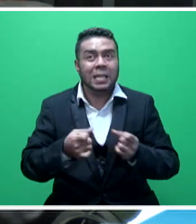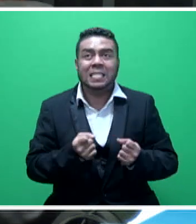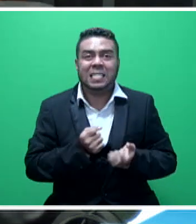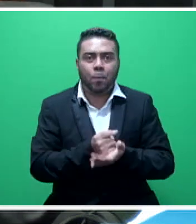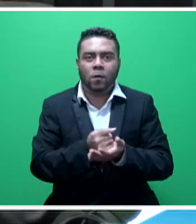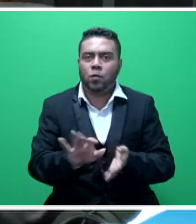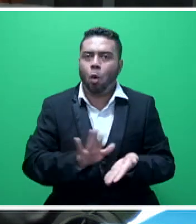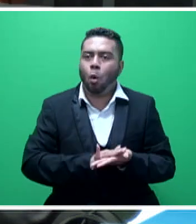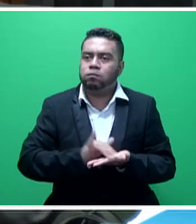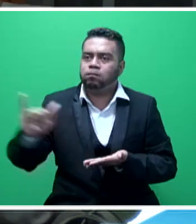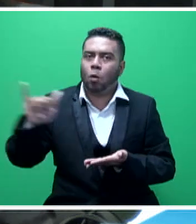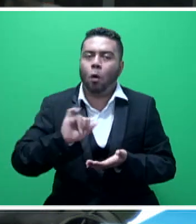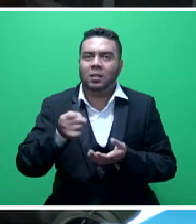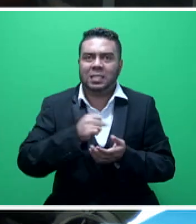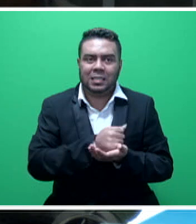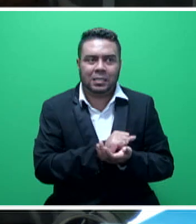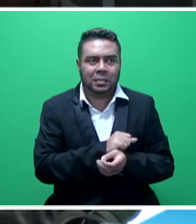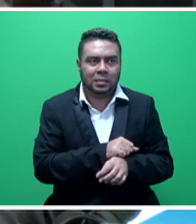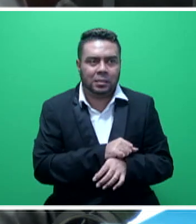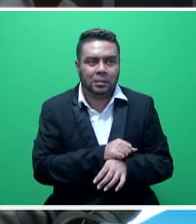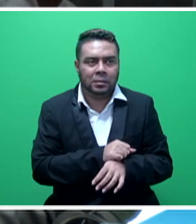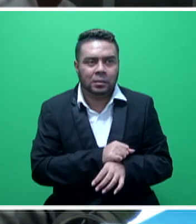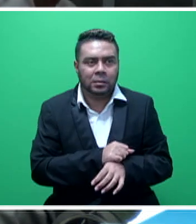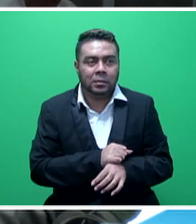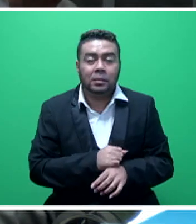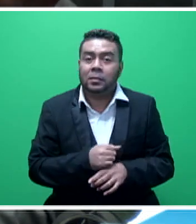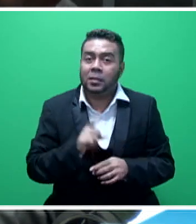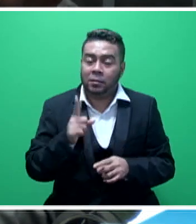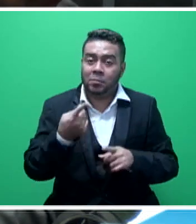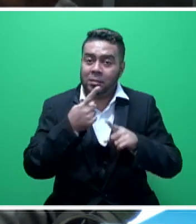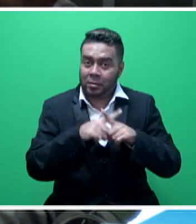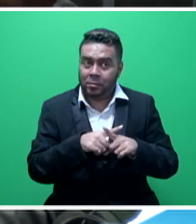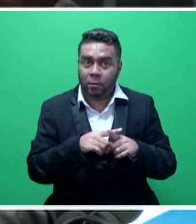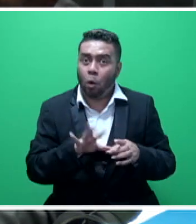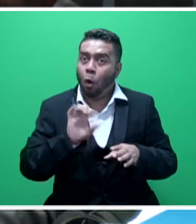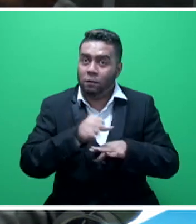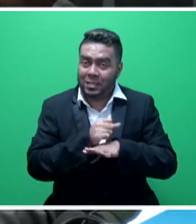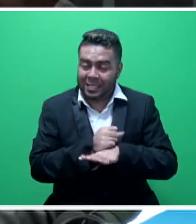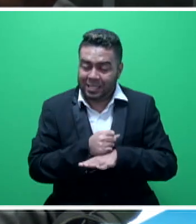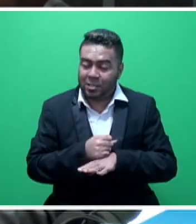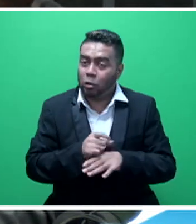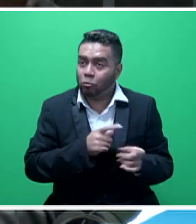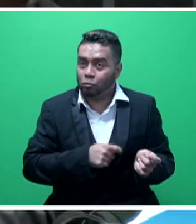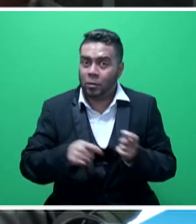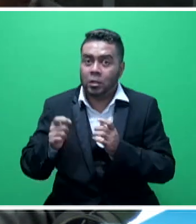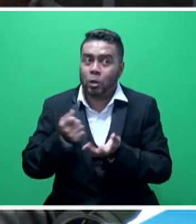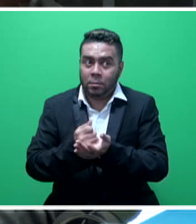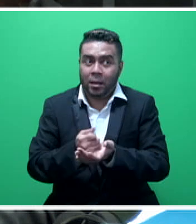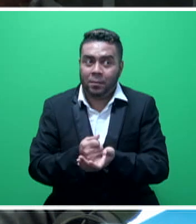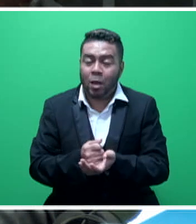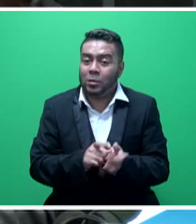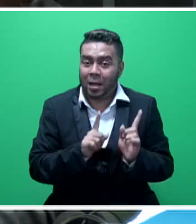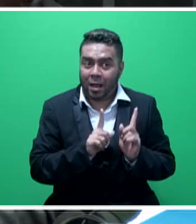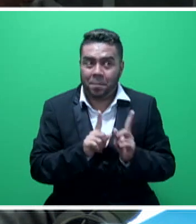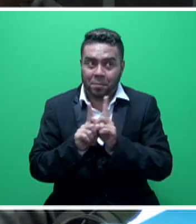treatment. If Mr. X is a cardiac patient sponsored by government for overseas treatment abroad for his heart condition, and he was accompanied